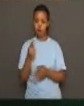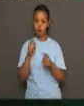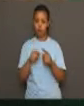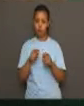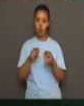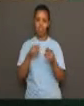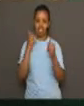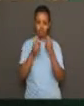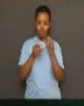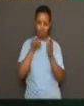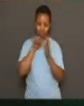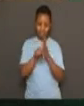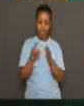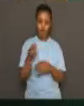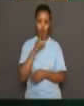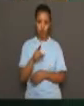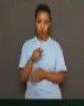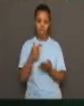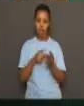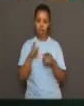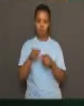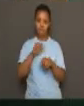and suited for hunting and pecking among rocks.